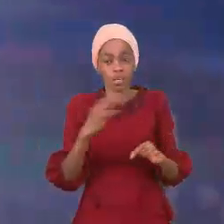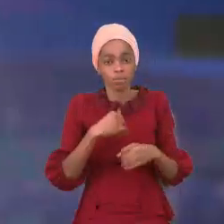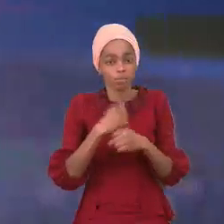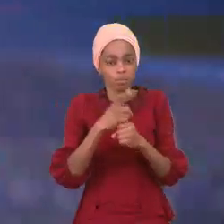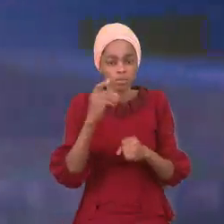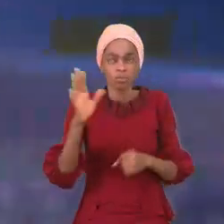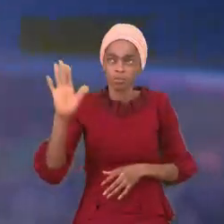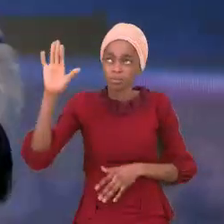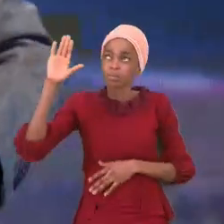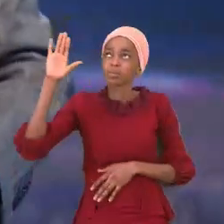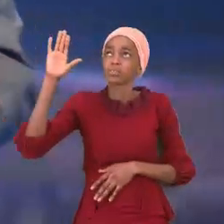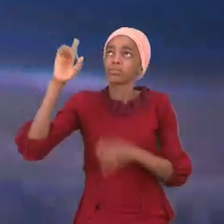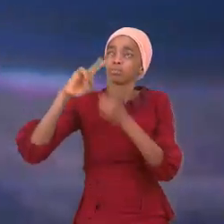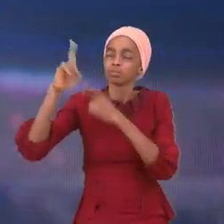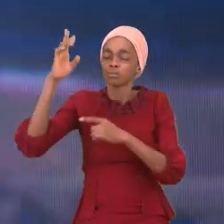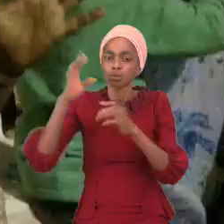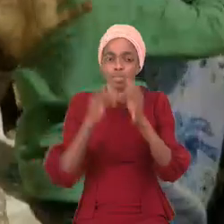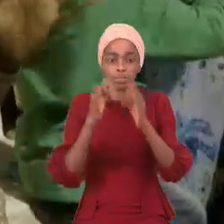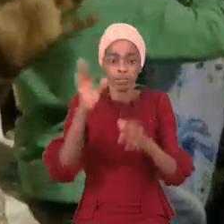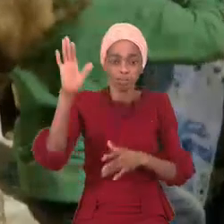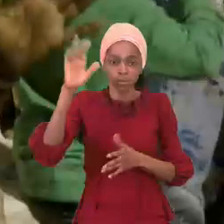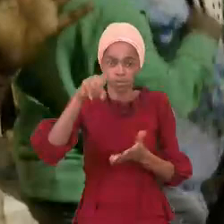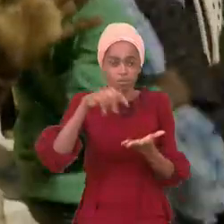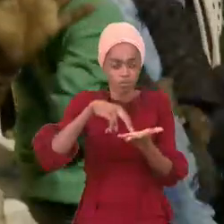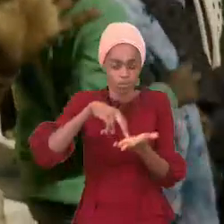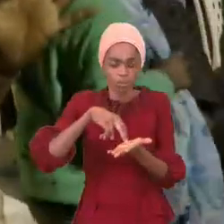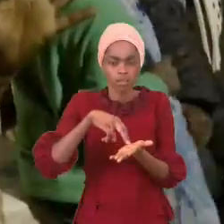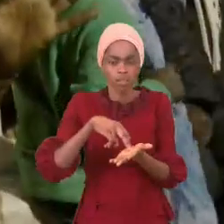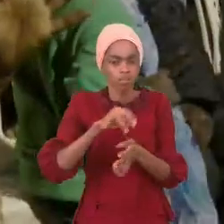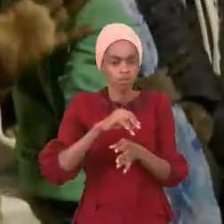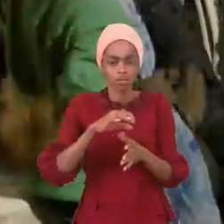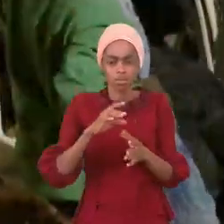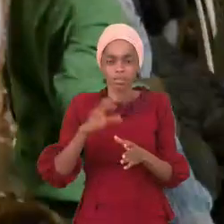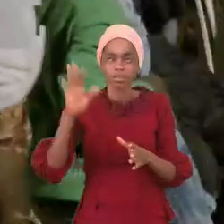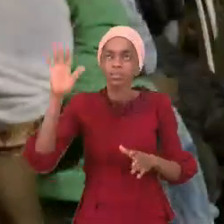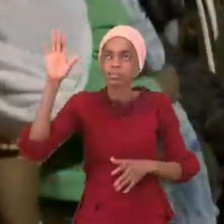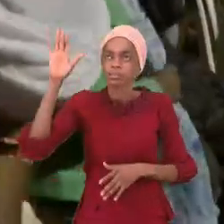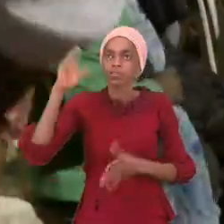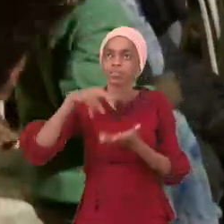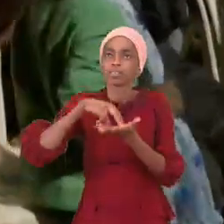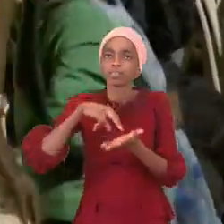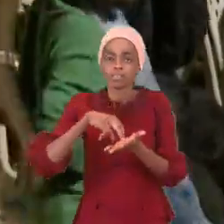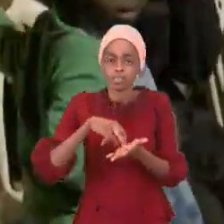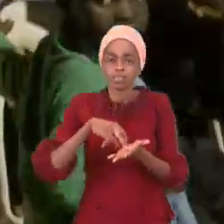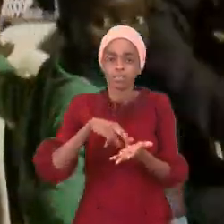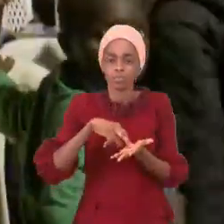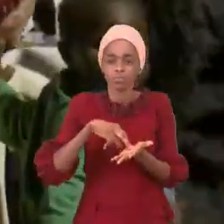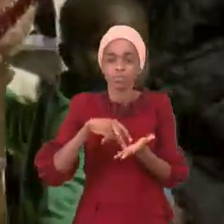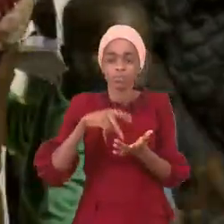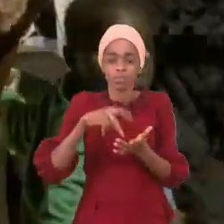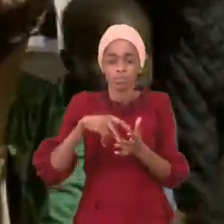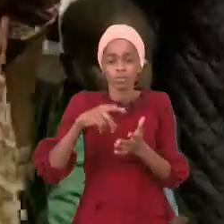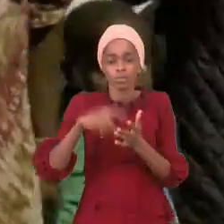up that hand. If you are raising up your hand, you'll stand up wherever you are. Stand up. Wherever you are, stand up